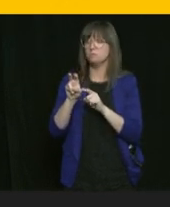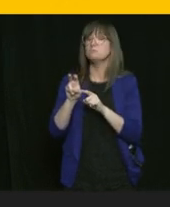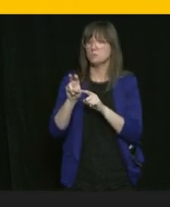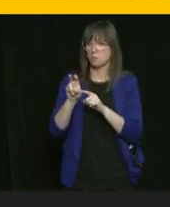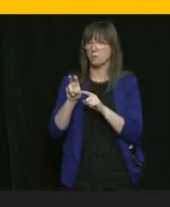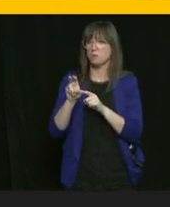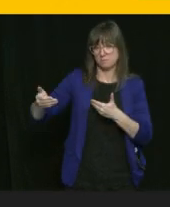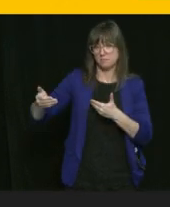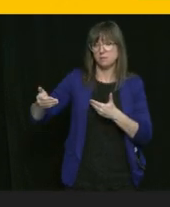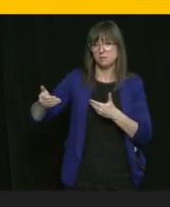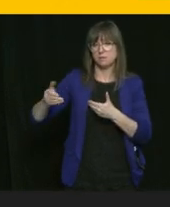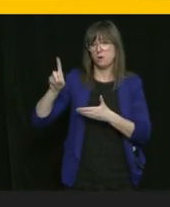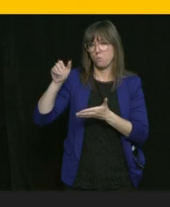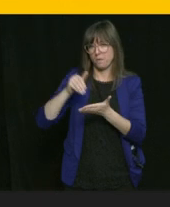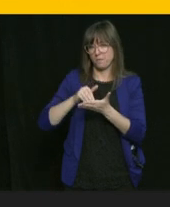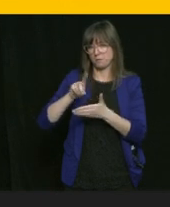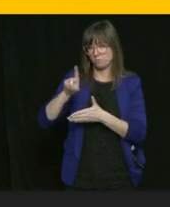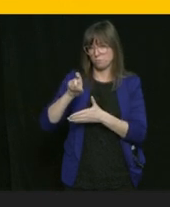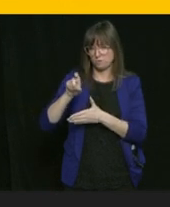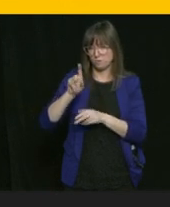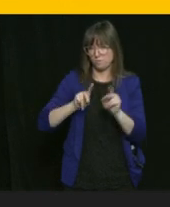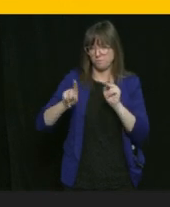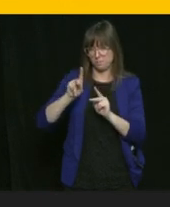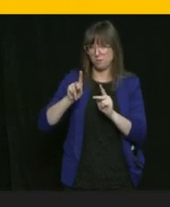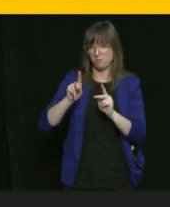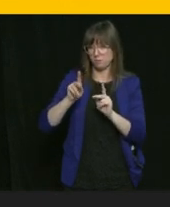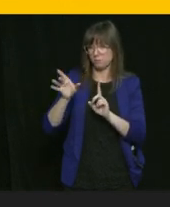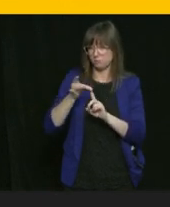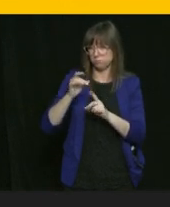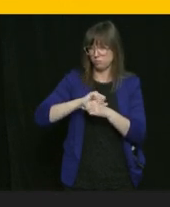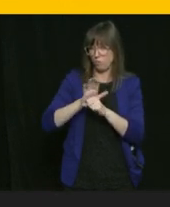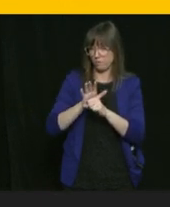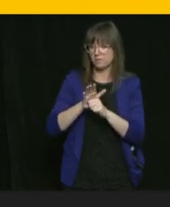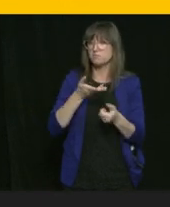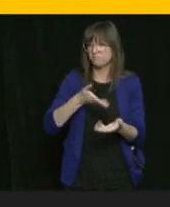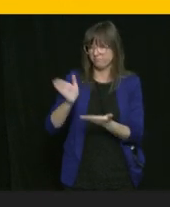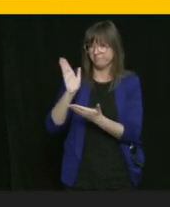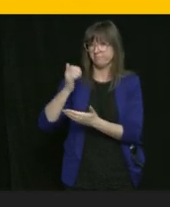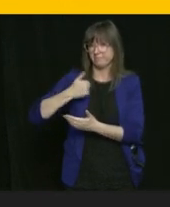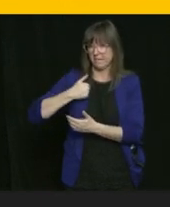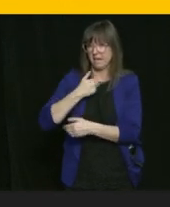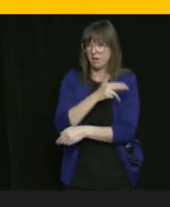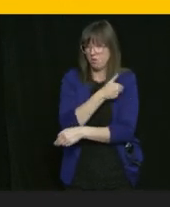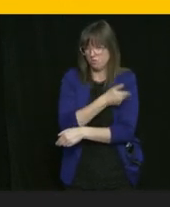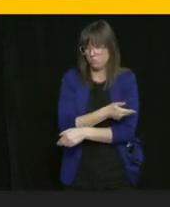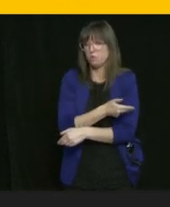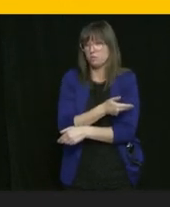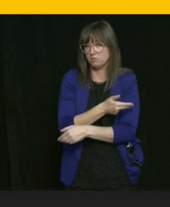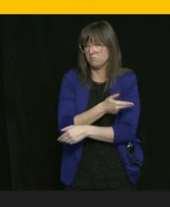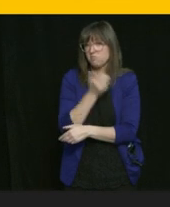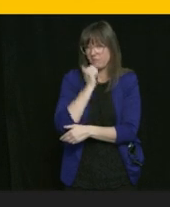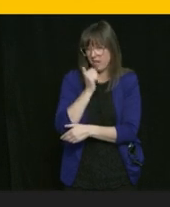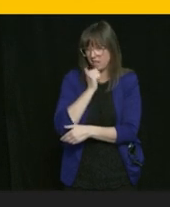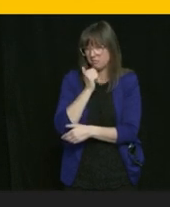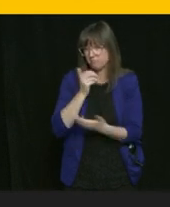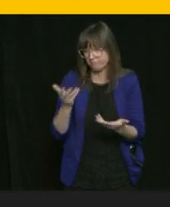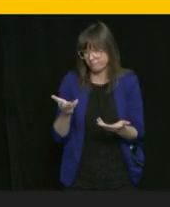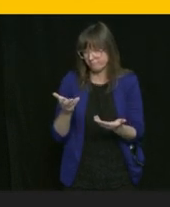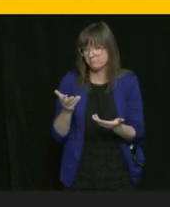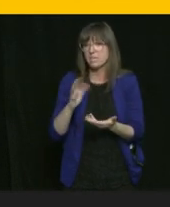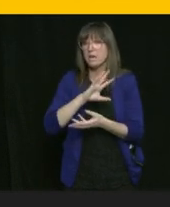treated in intensive care. 1,100 people with COVID-19 were being treated in Canadian hospitals on any given day,